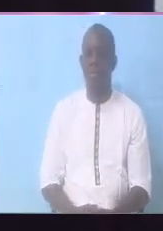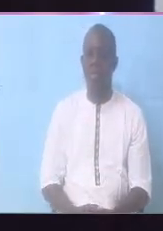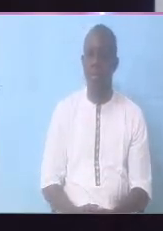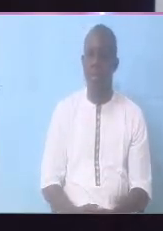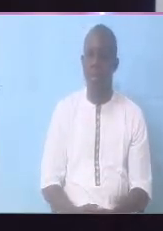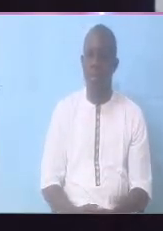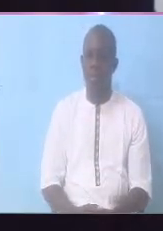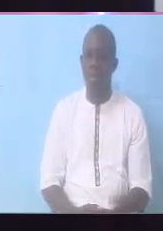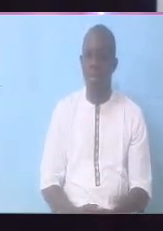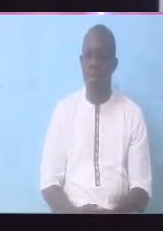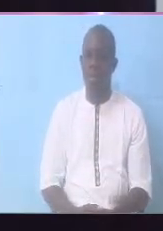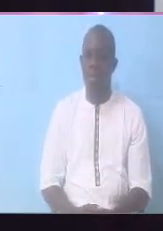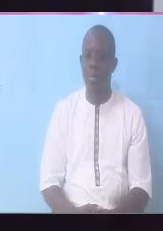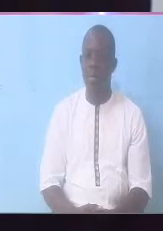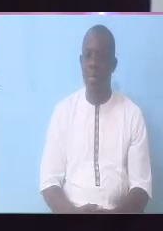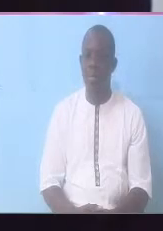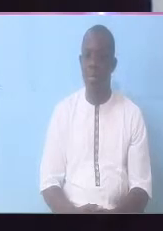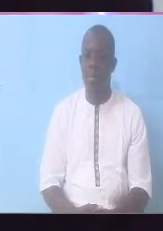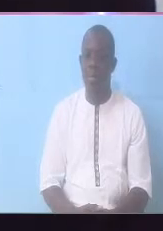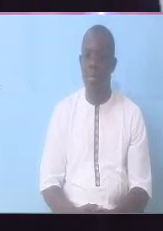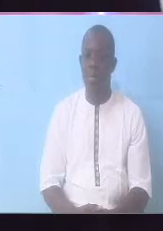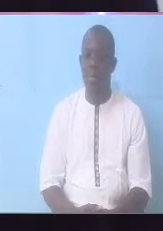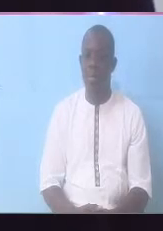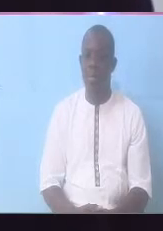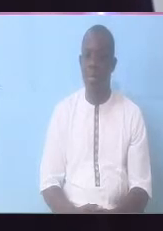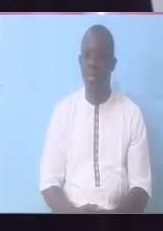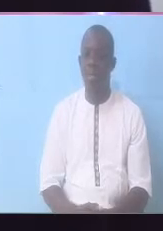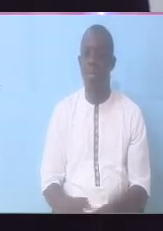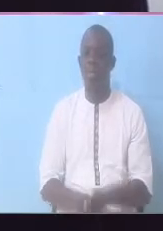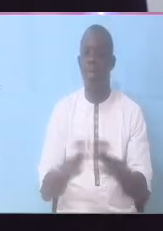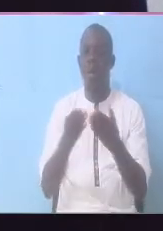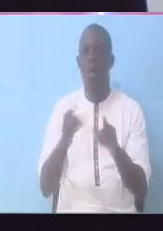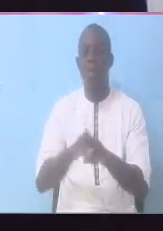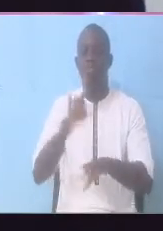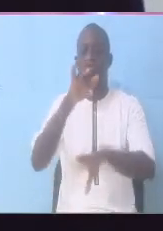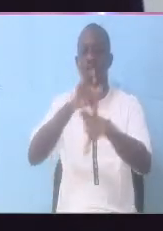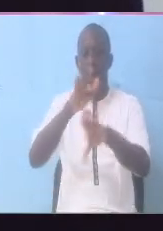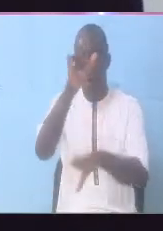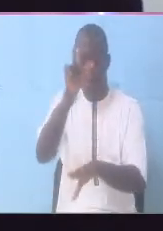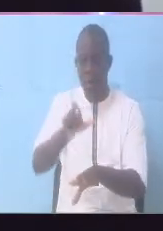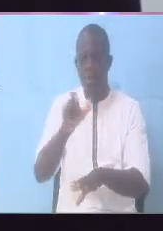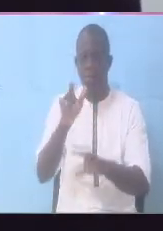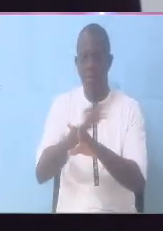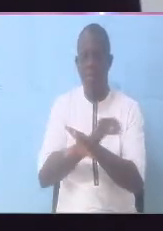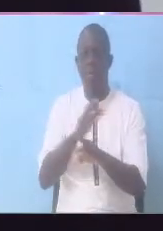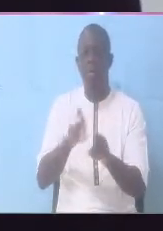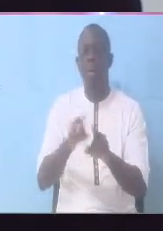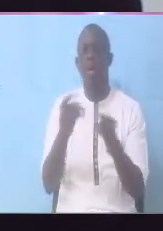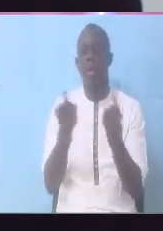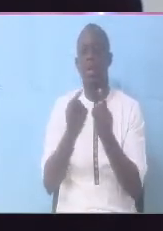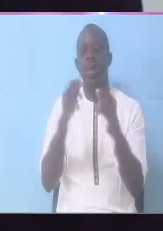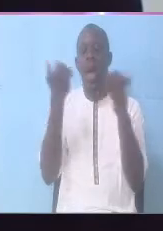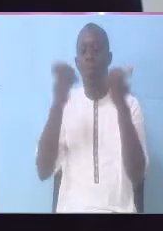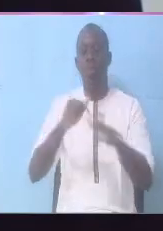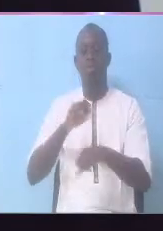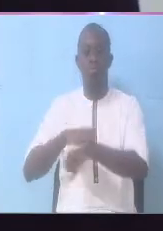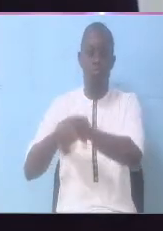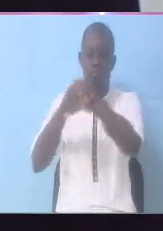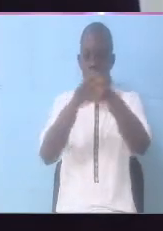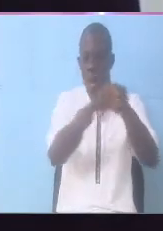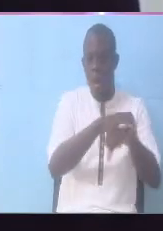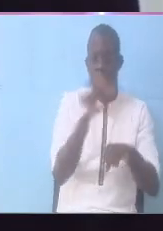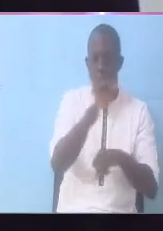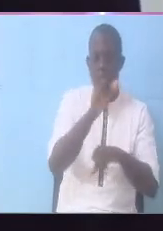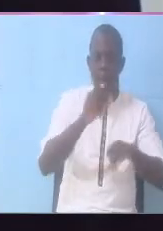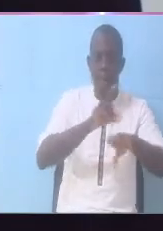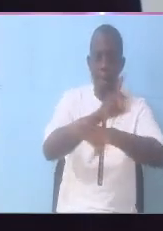in either in Nyefi or in Kanilai. Bitung biri bulo lata mari kang iko tumole ya samba dinkirato dame ya